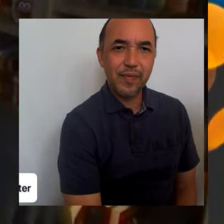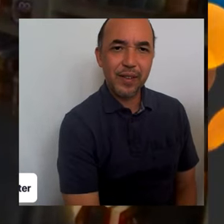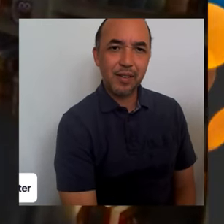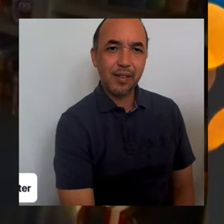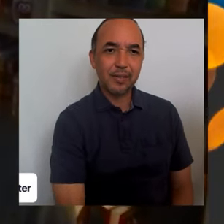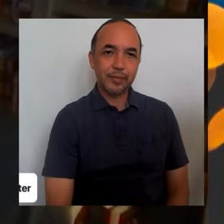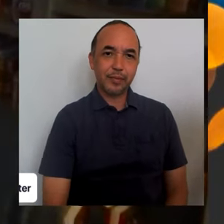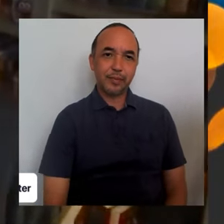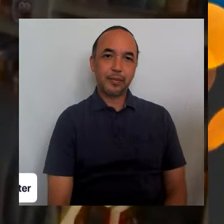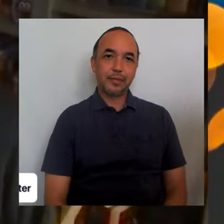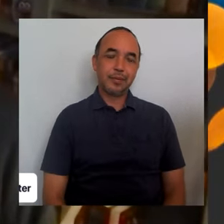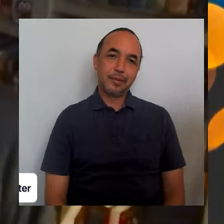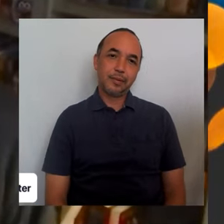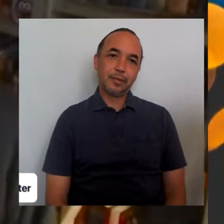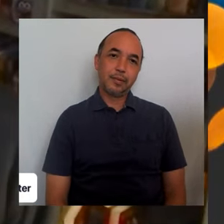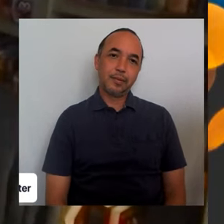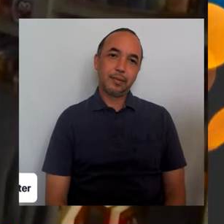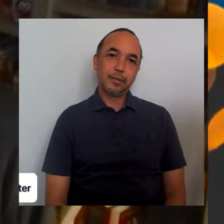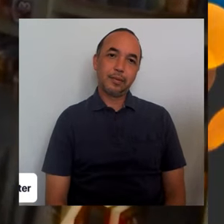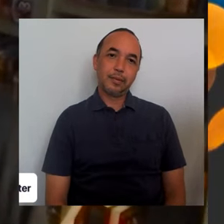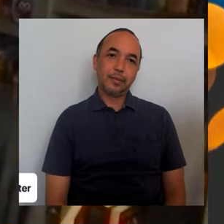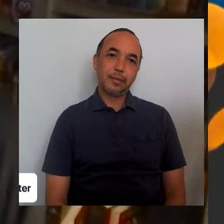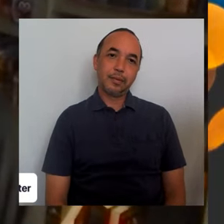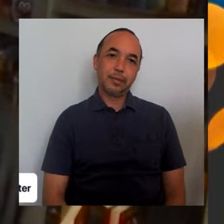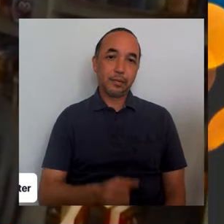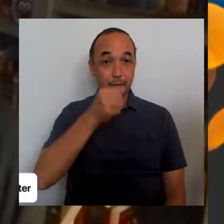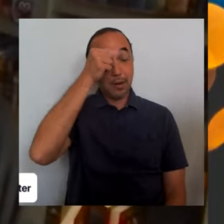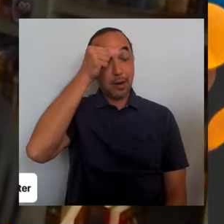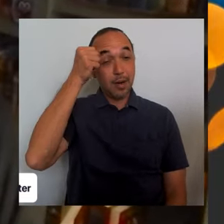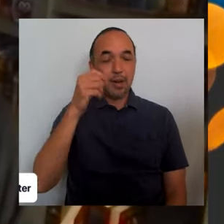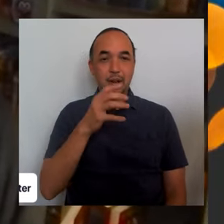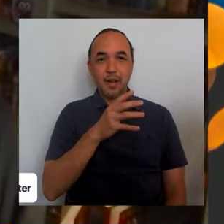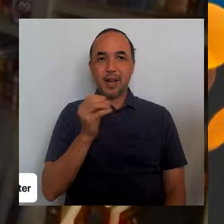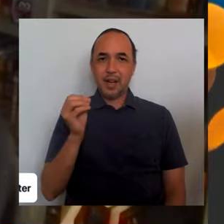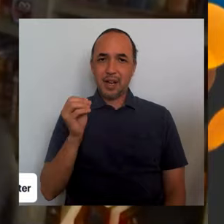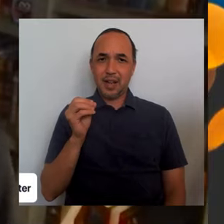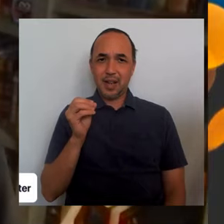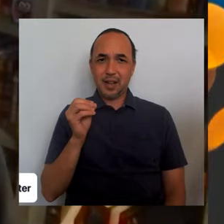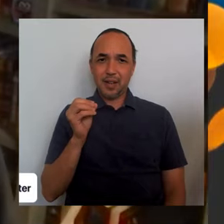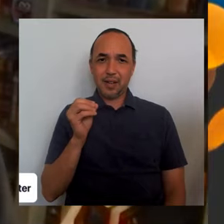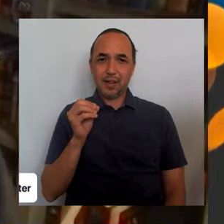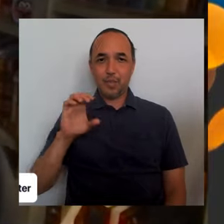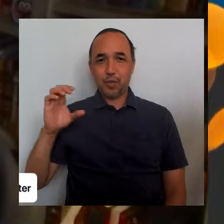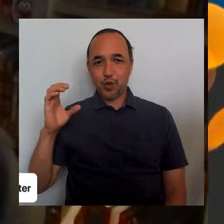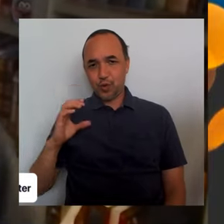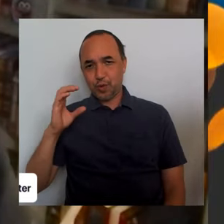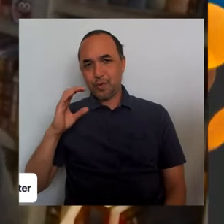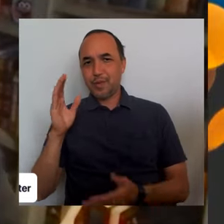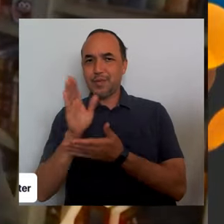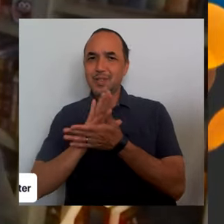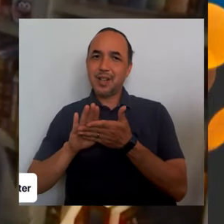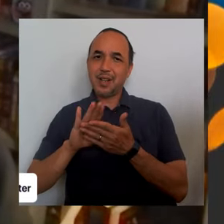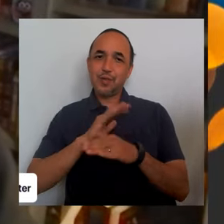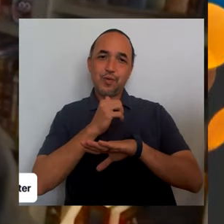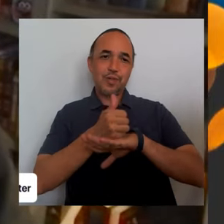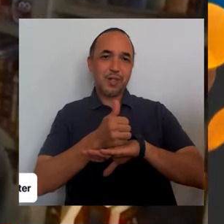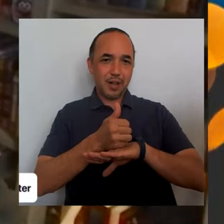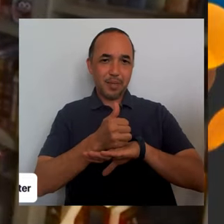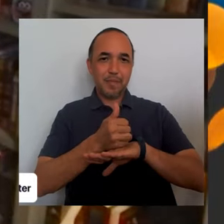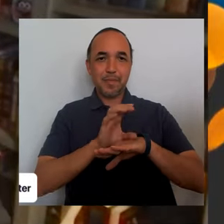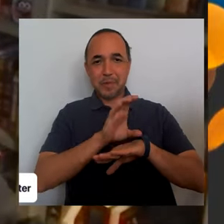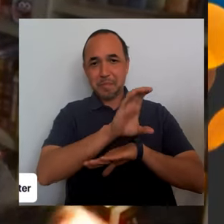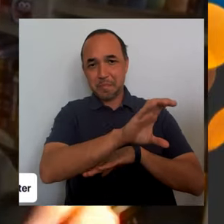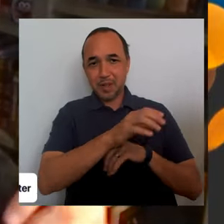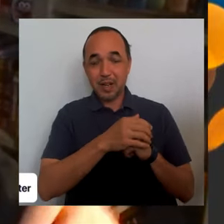you know, Charlie and the gang here, very, very kind to set that up. And then also there is